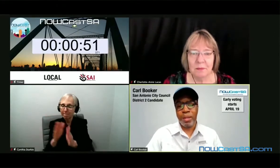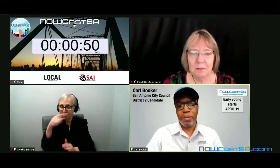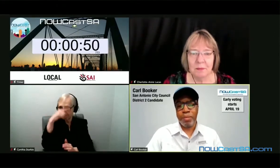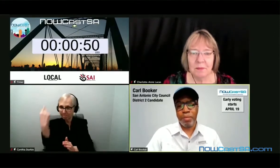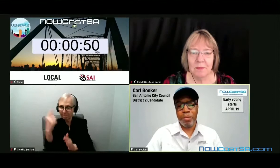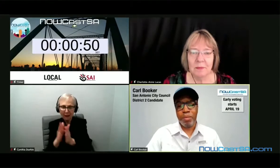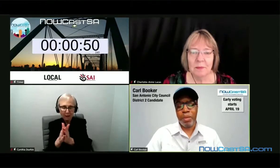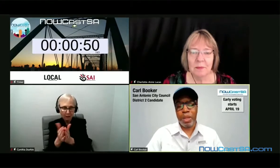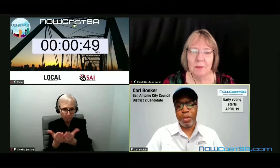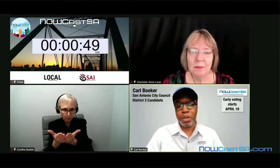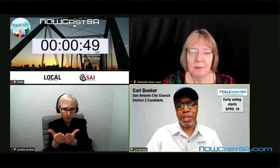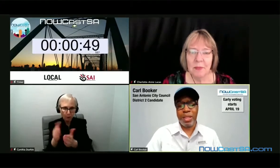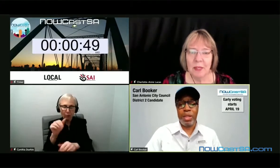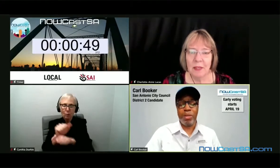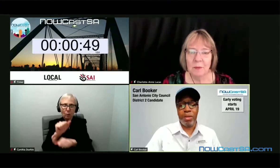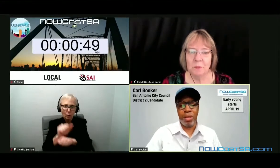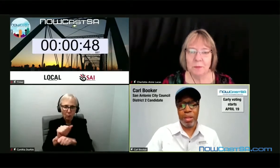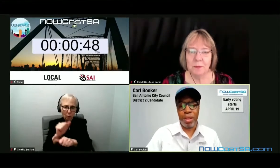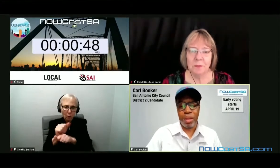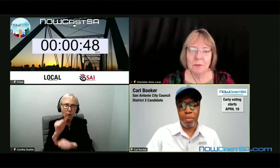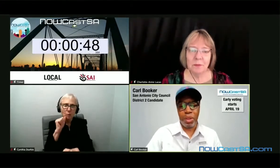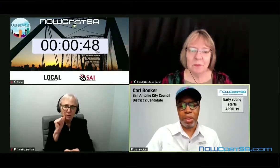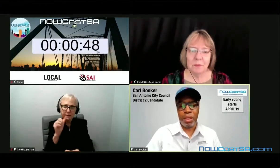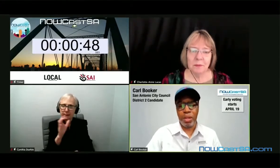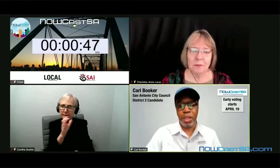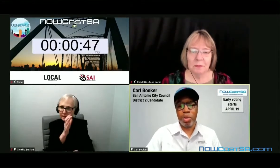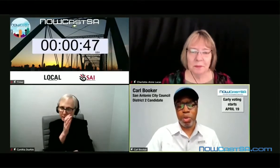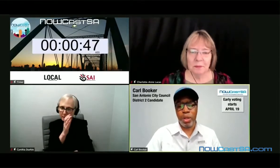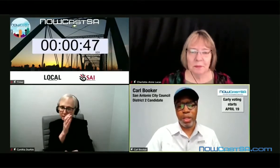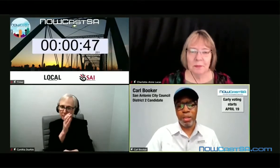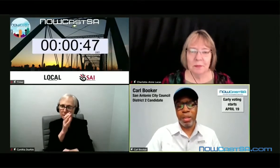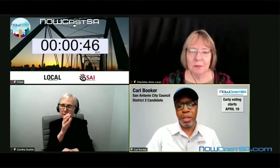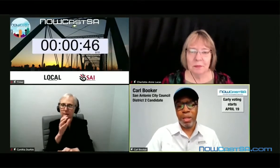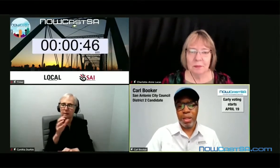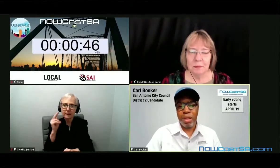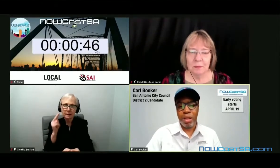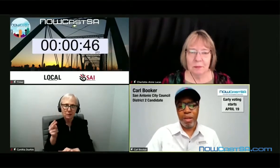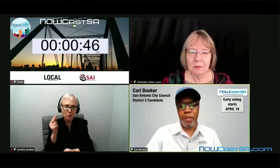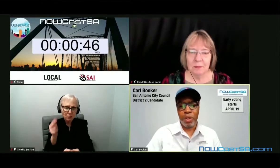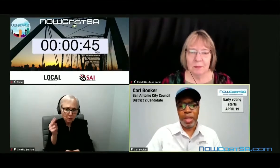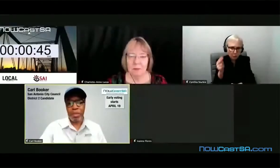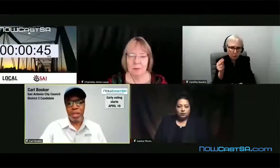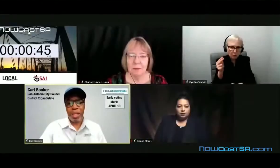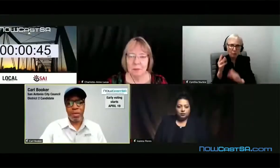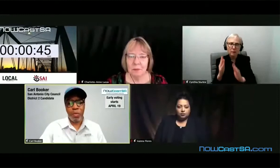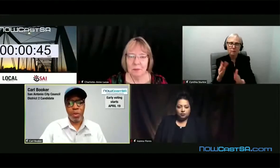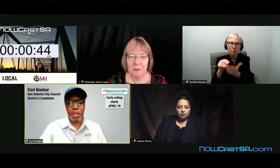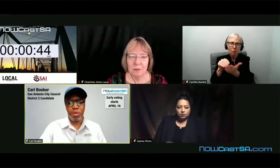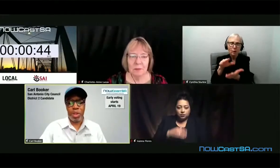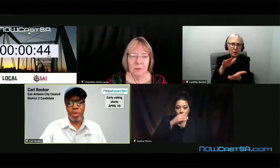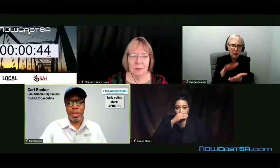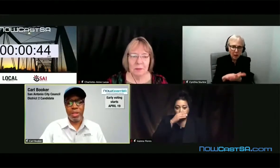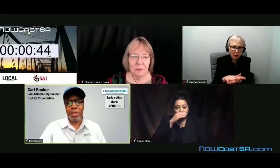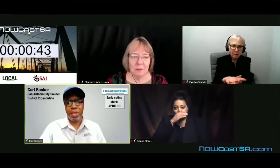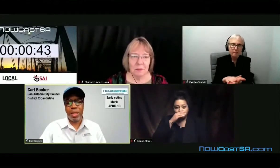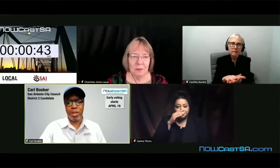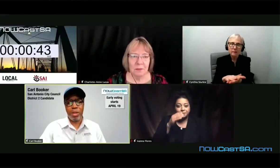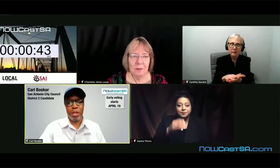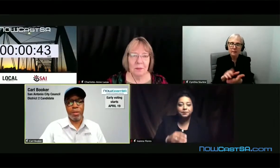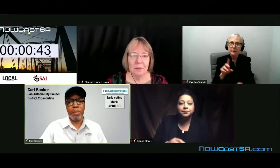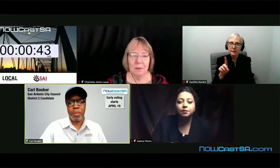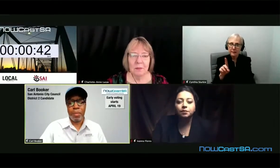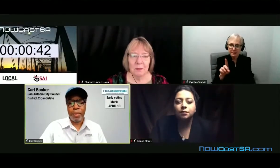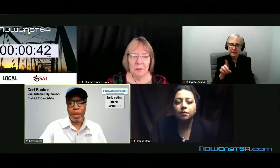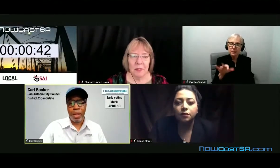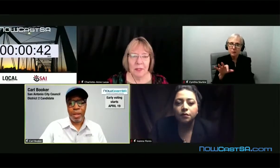with seniors, in particular historians, for documentation for District 2 in the city of San